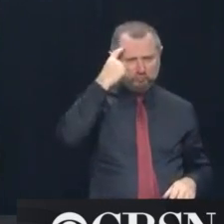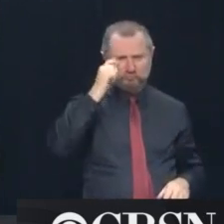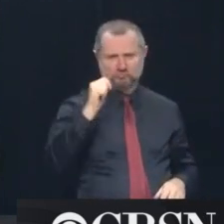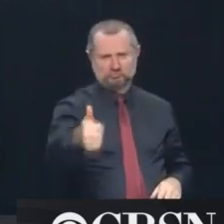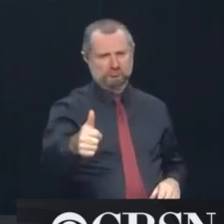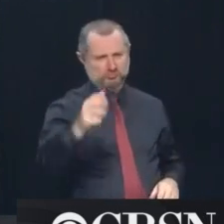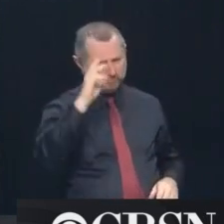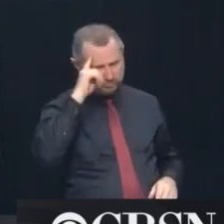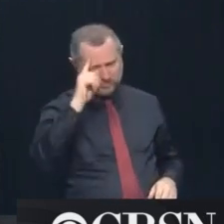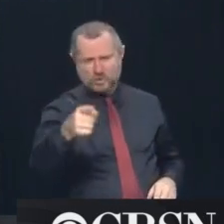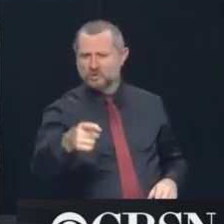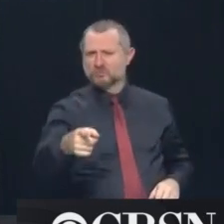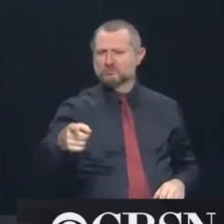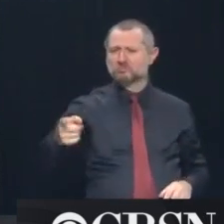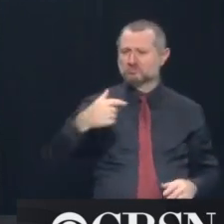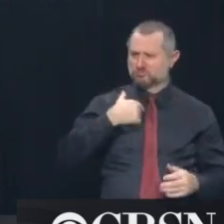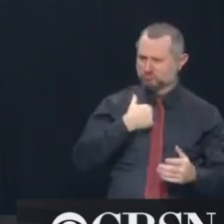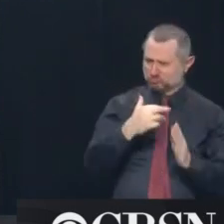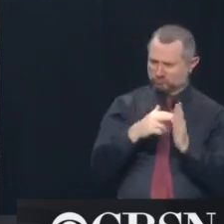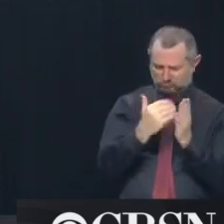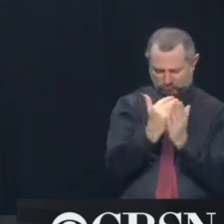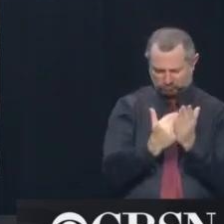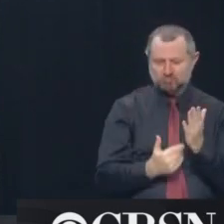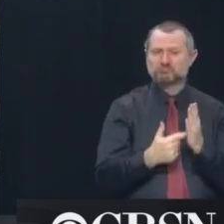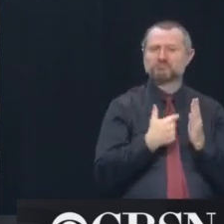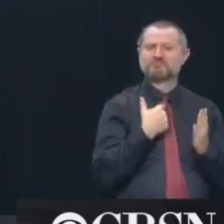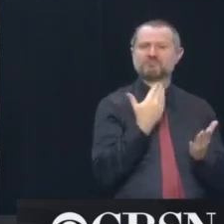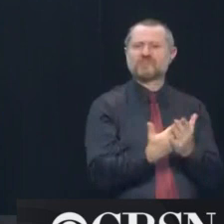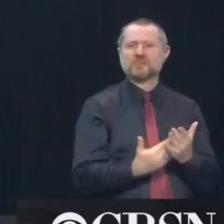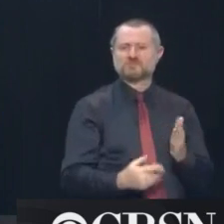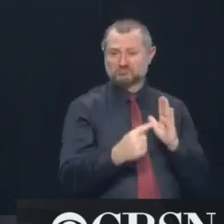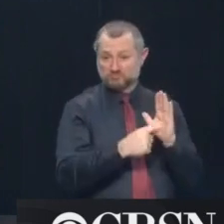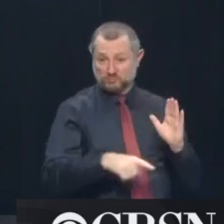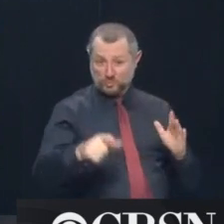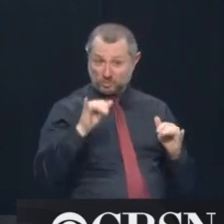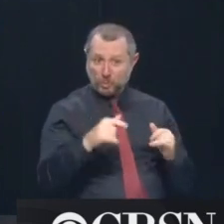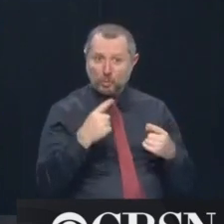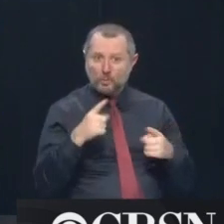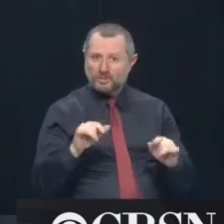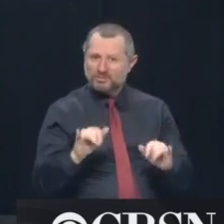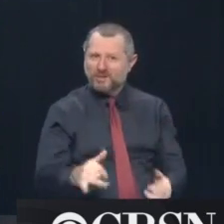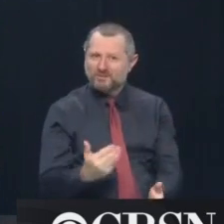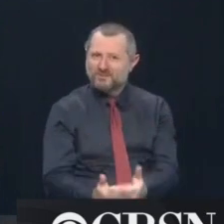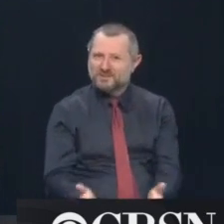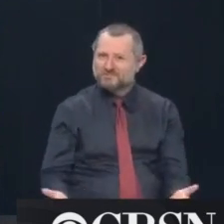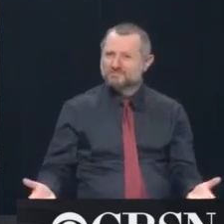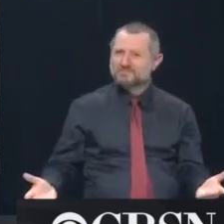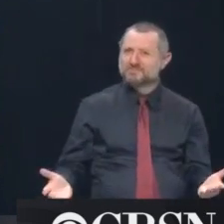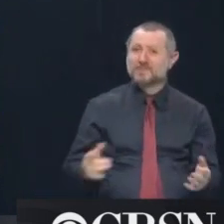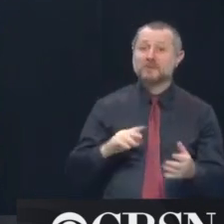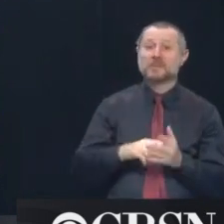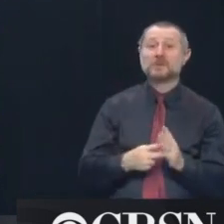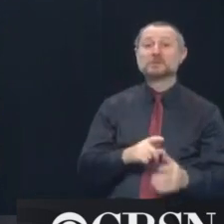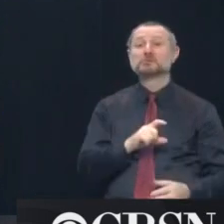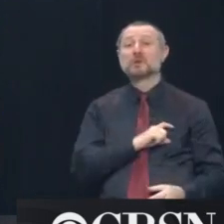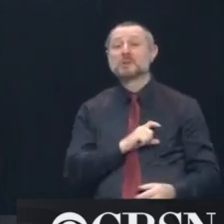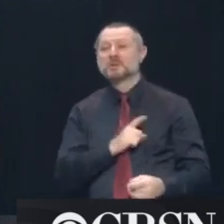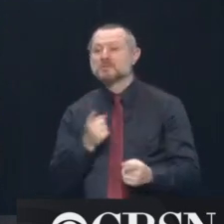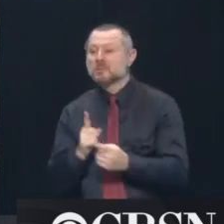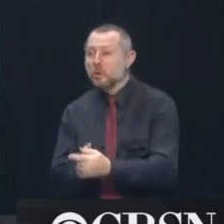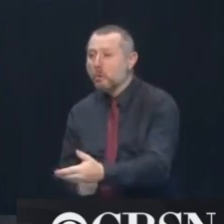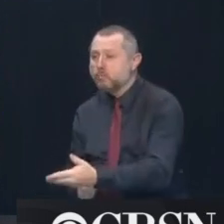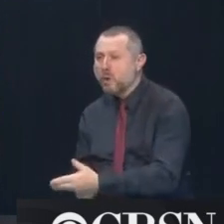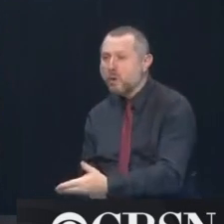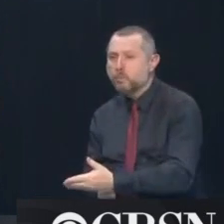at the right conclusion, and they have. It's never been because of the sheriffs or the state